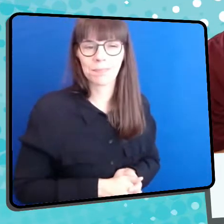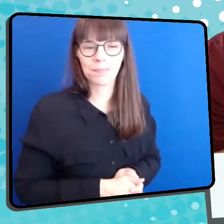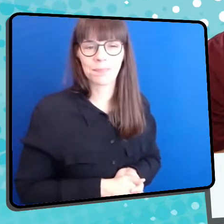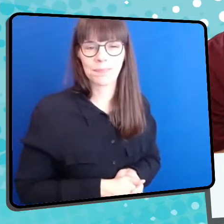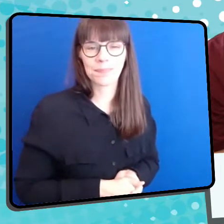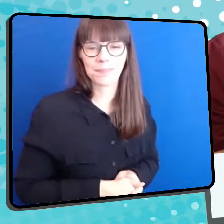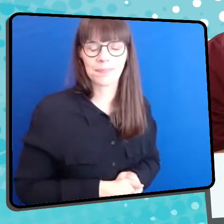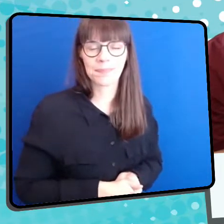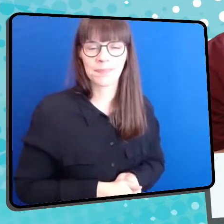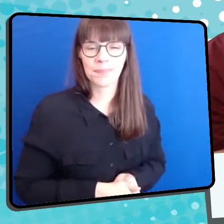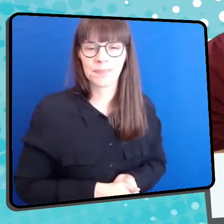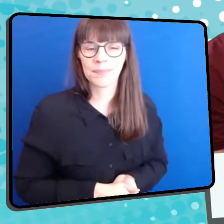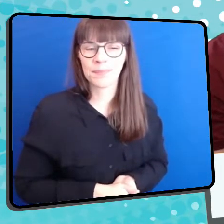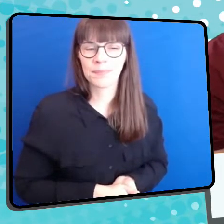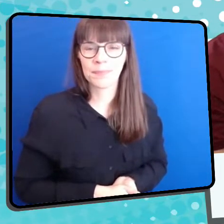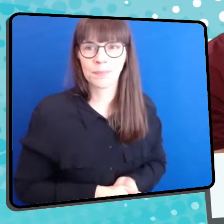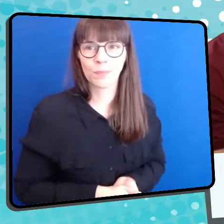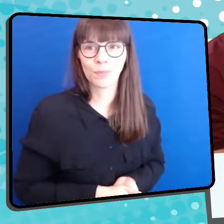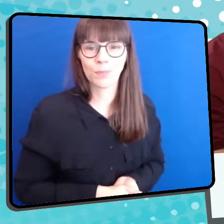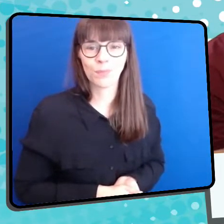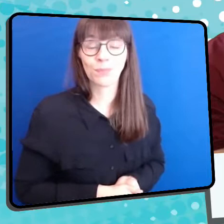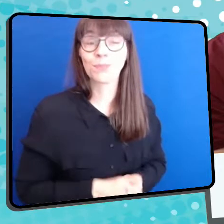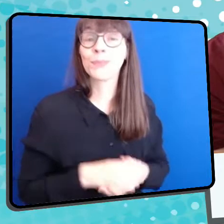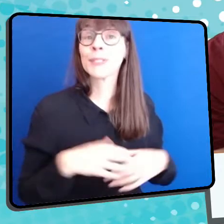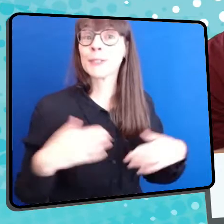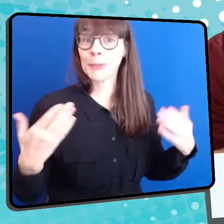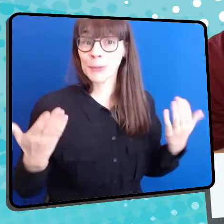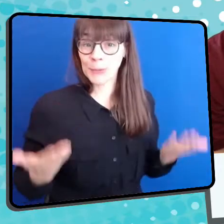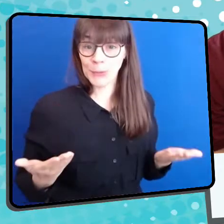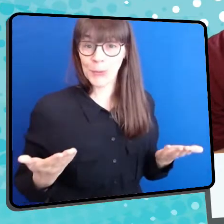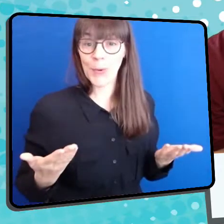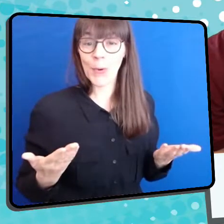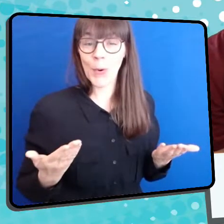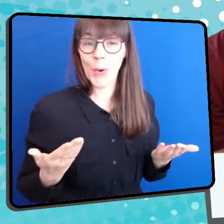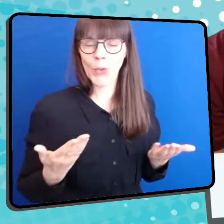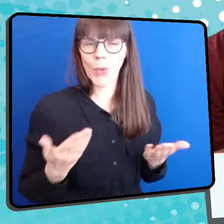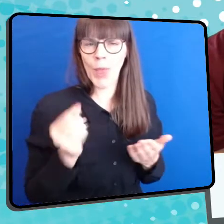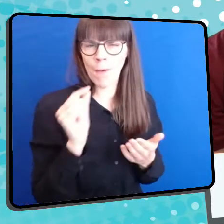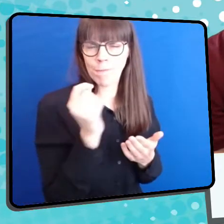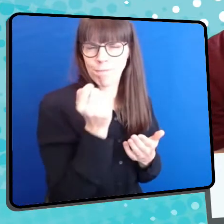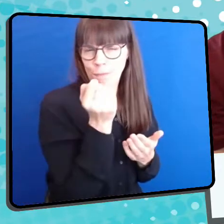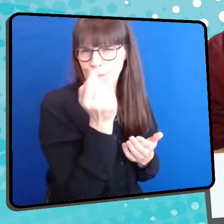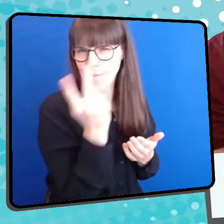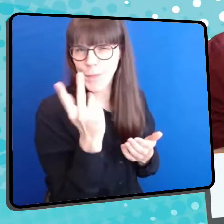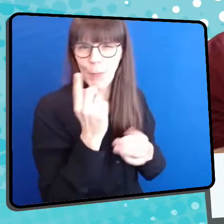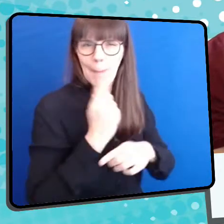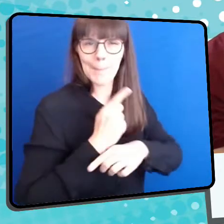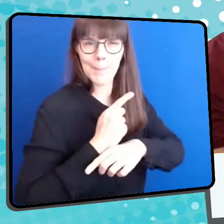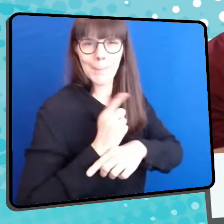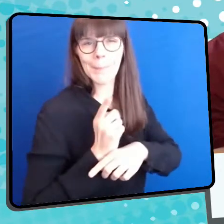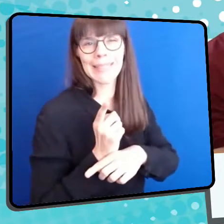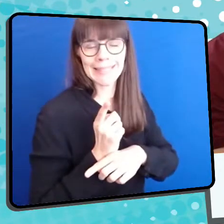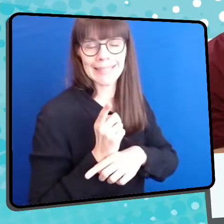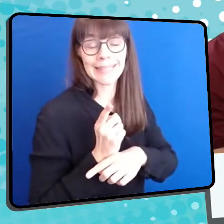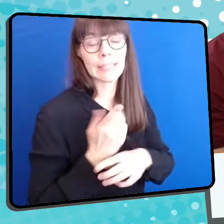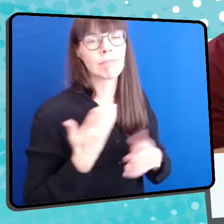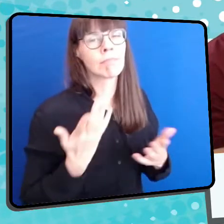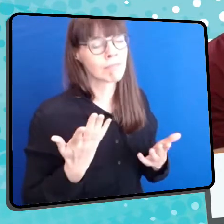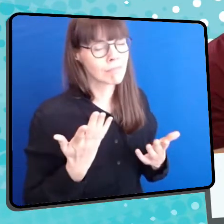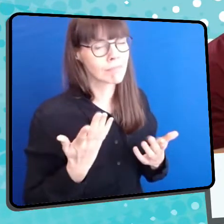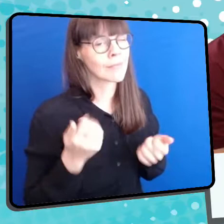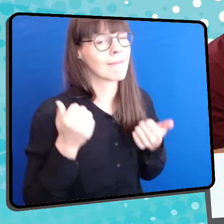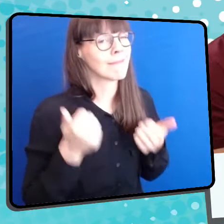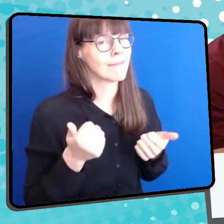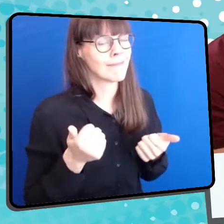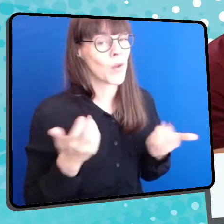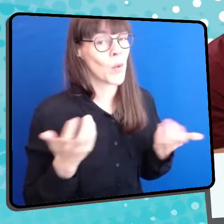So I guess we have a few minutes left, and so one of the fun things that we're doing with